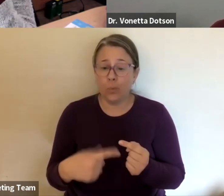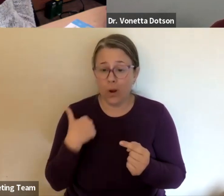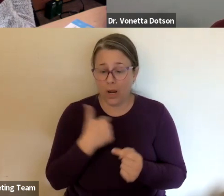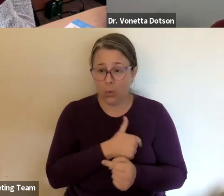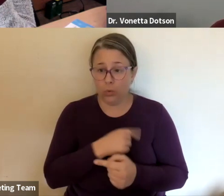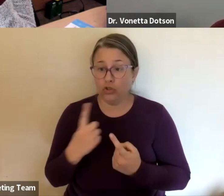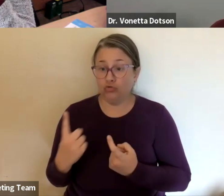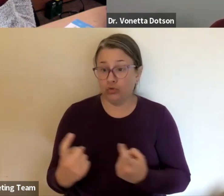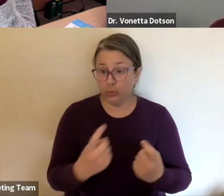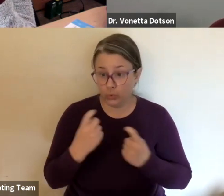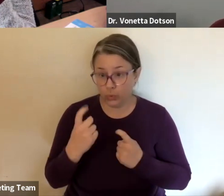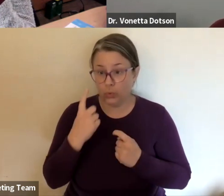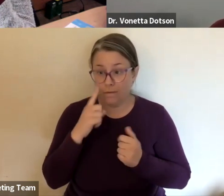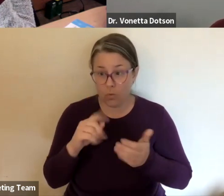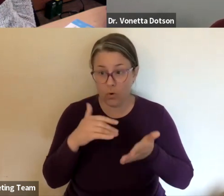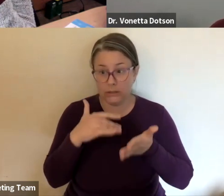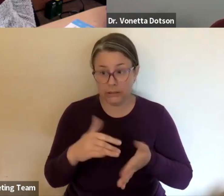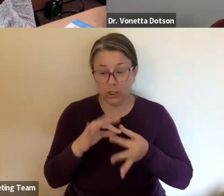I had a really